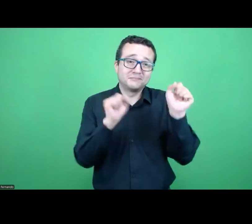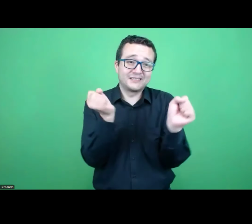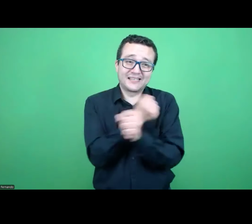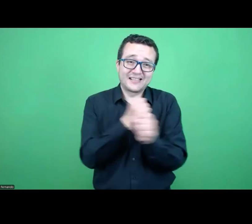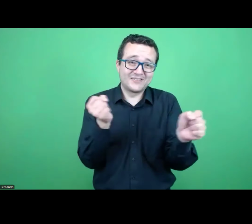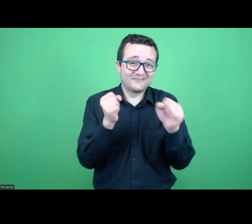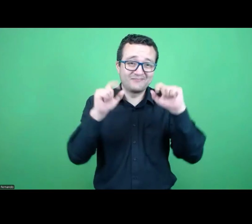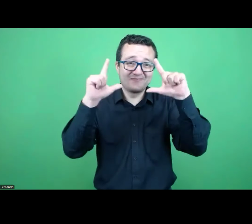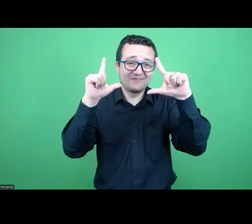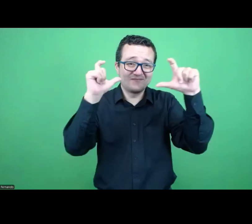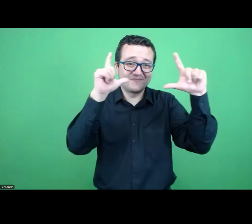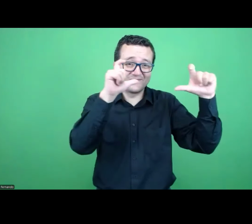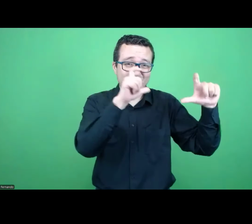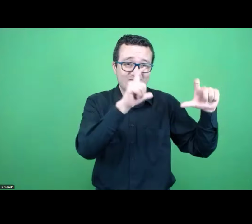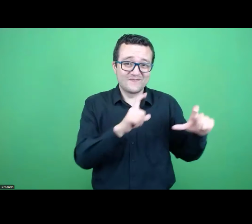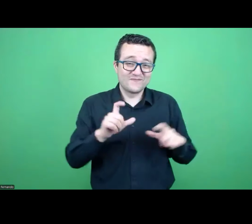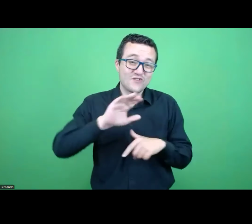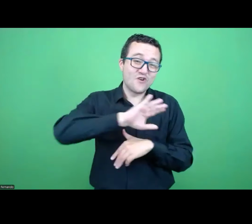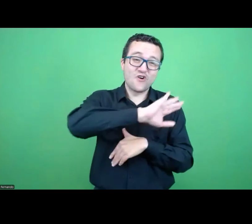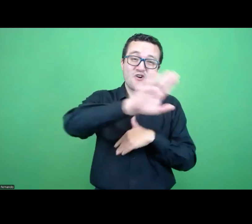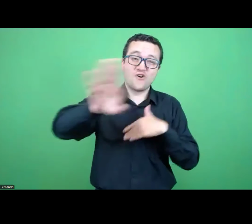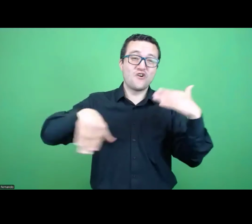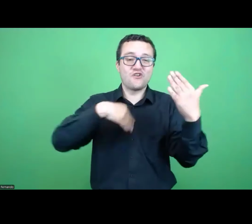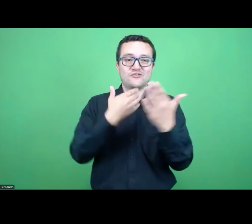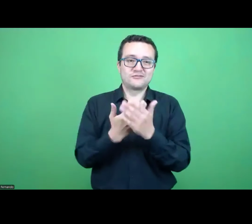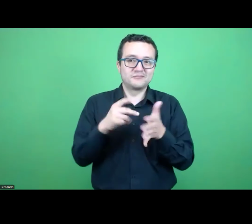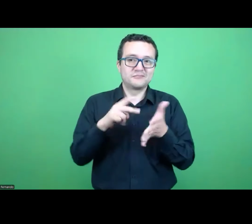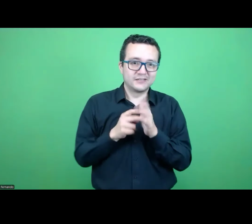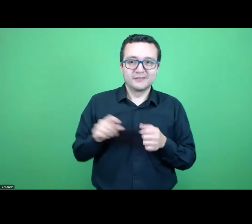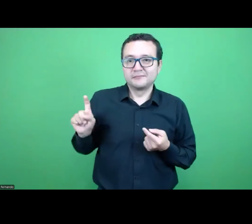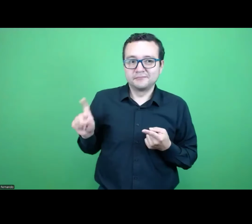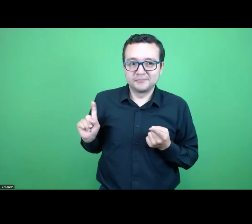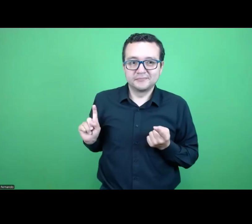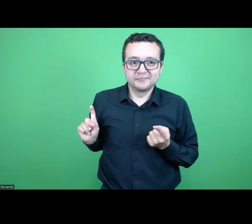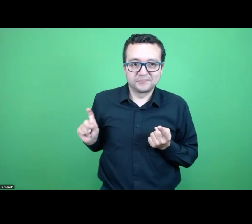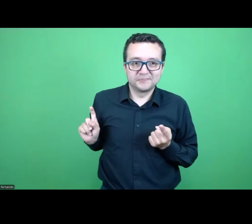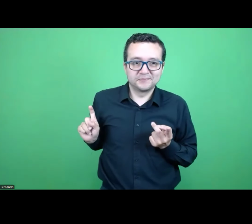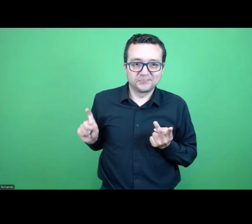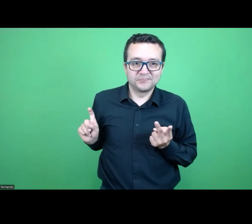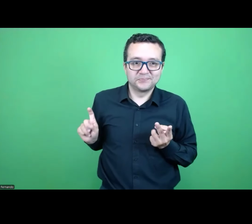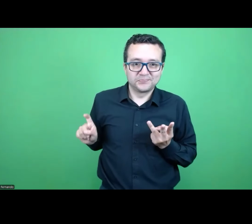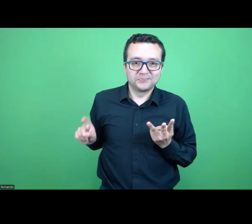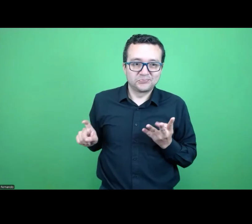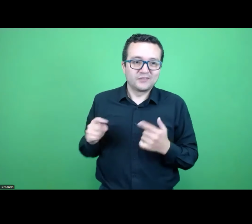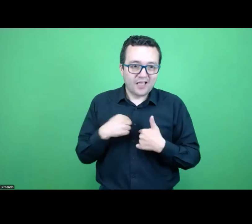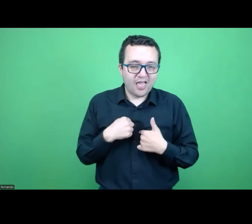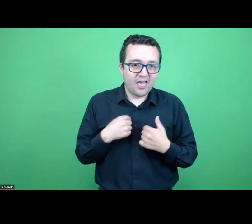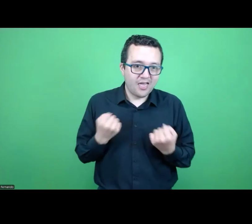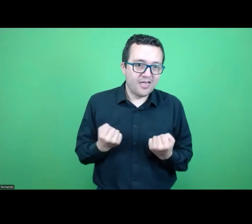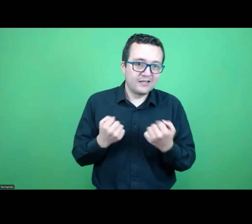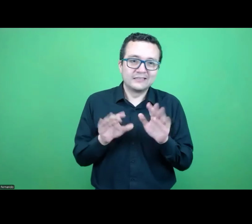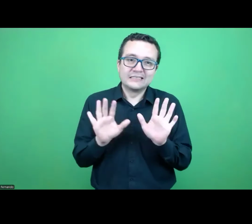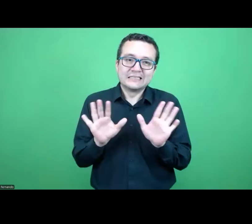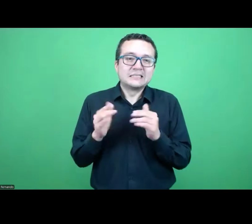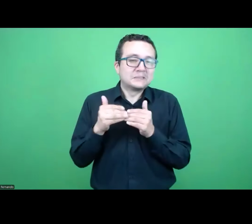for everyone. So we'll avoid this for today. But yes, we'll see you